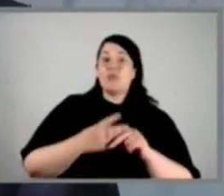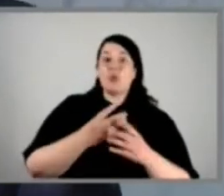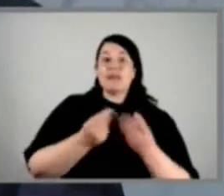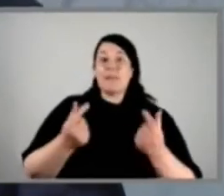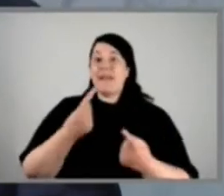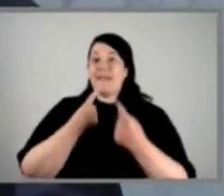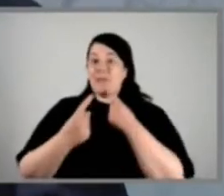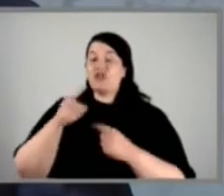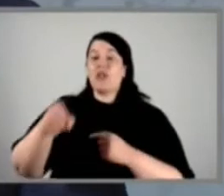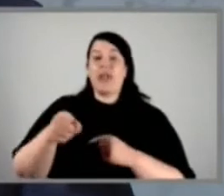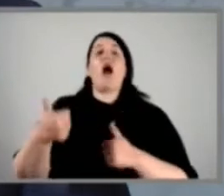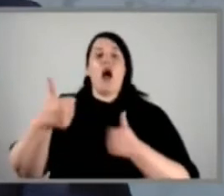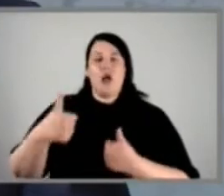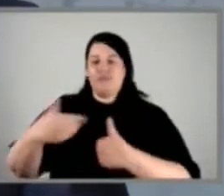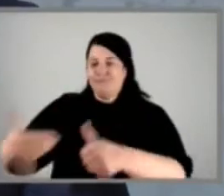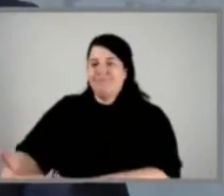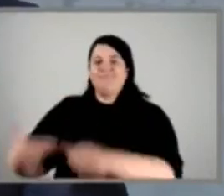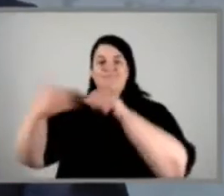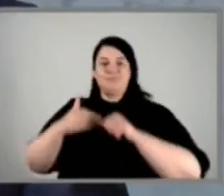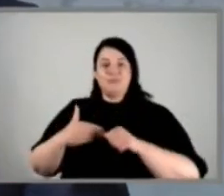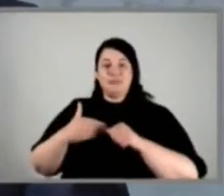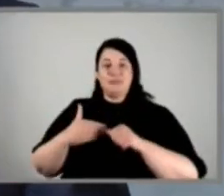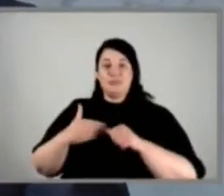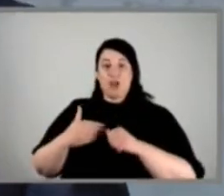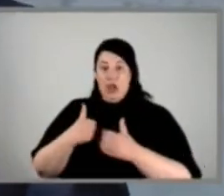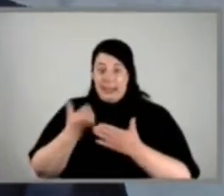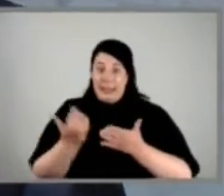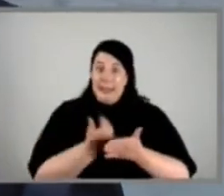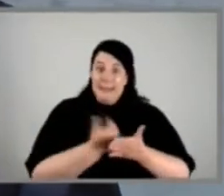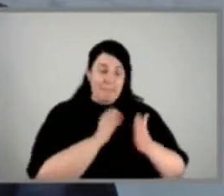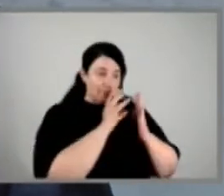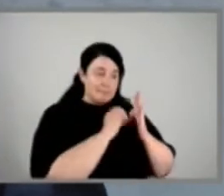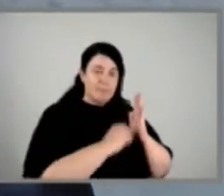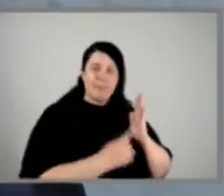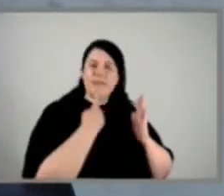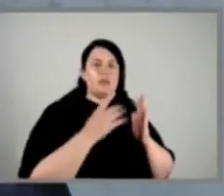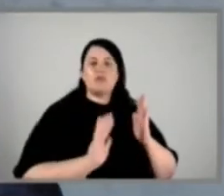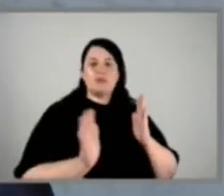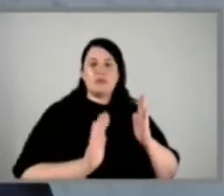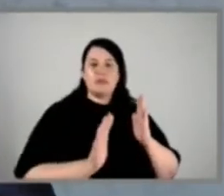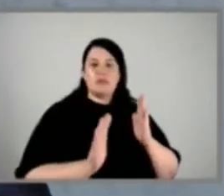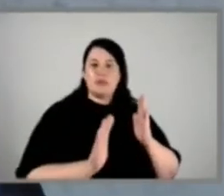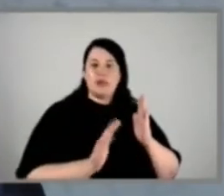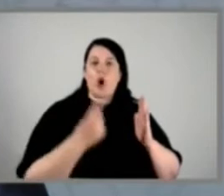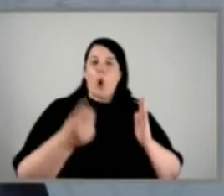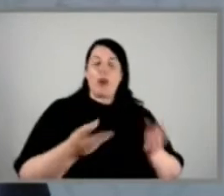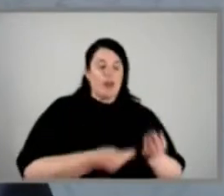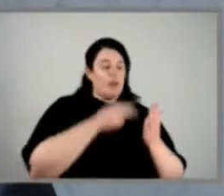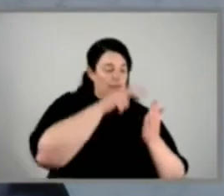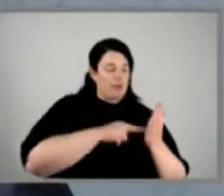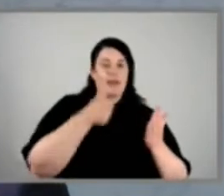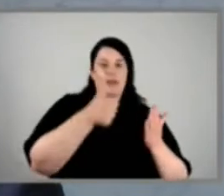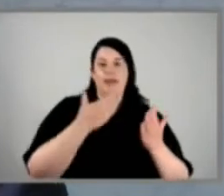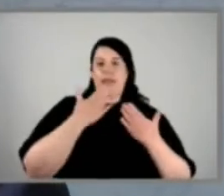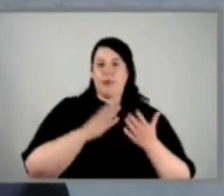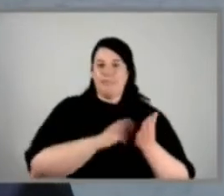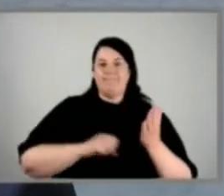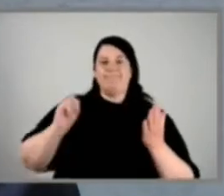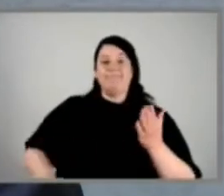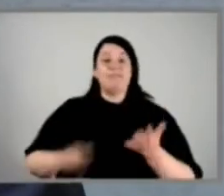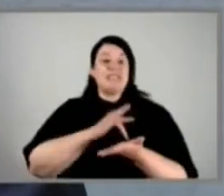to, but the data never gets stored in the data exchange. So there's no need to reconcile two